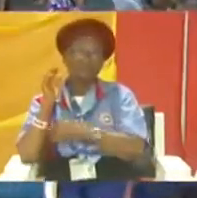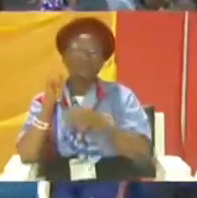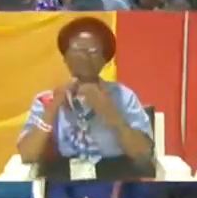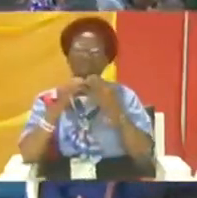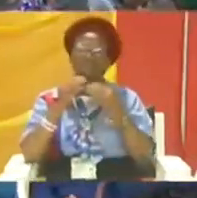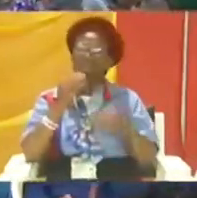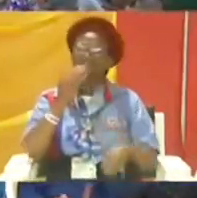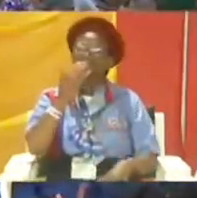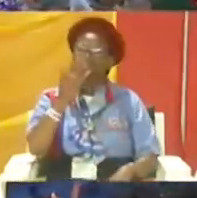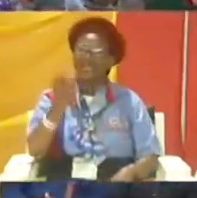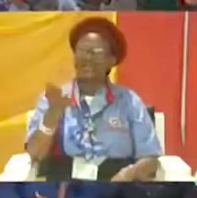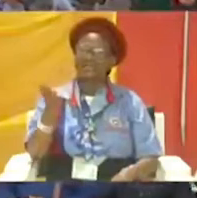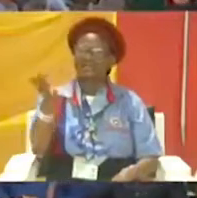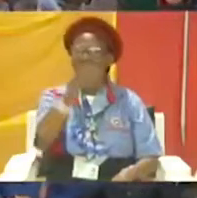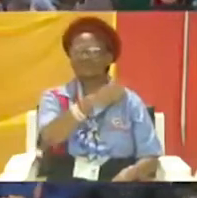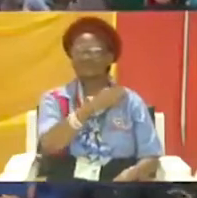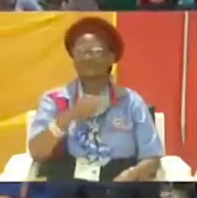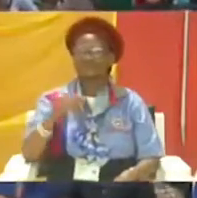Thank you.